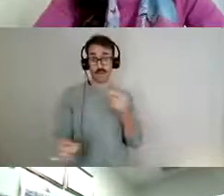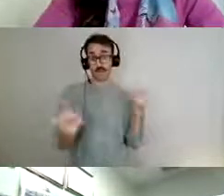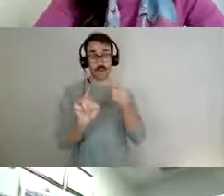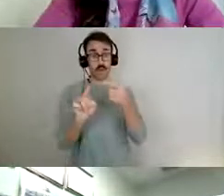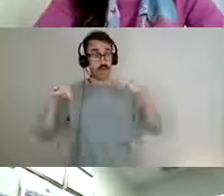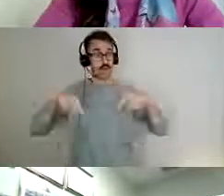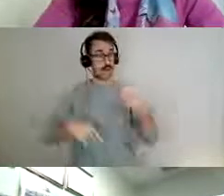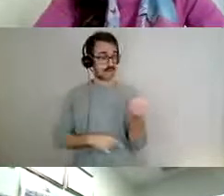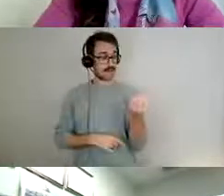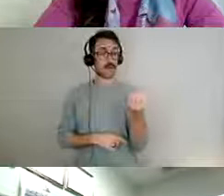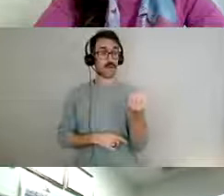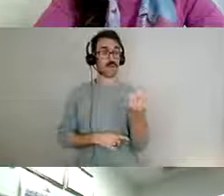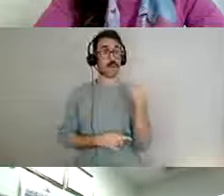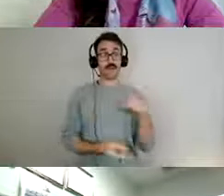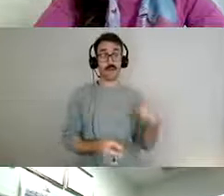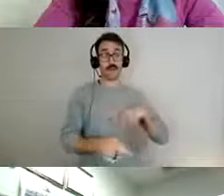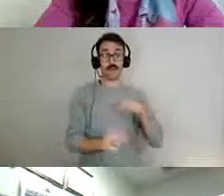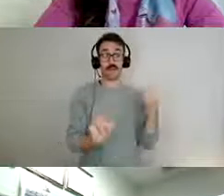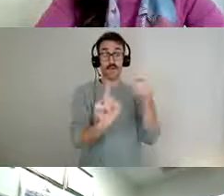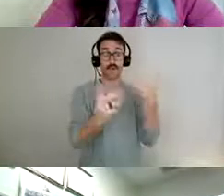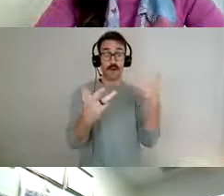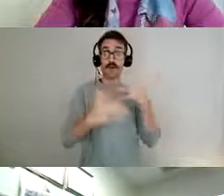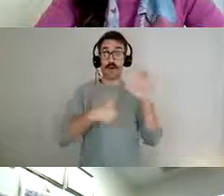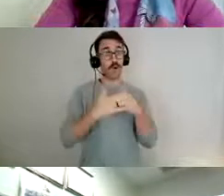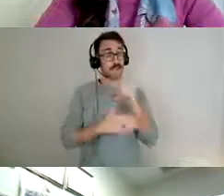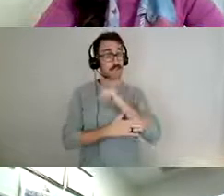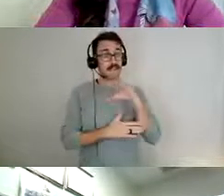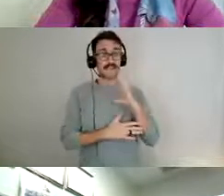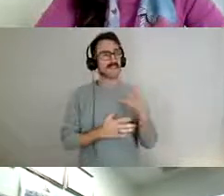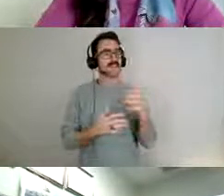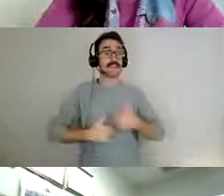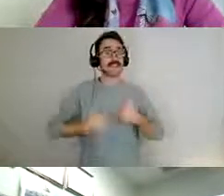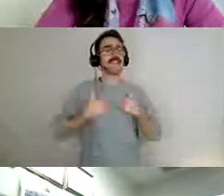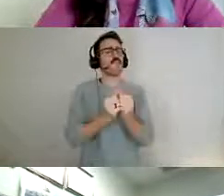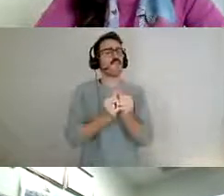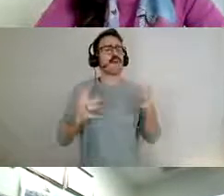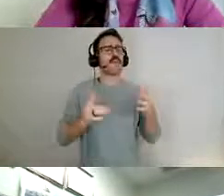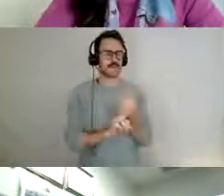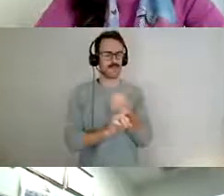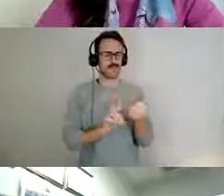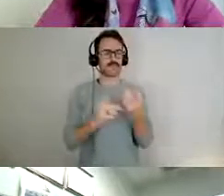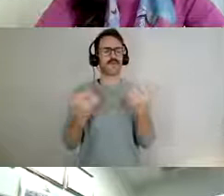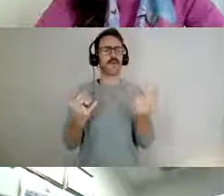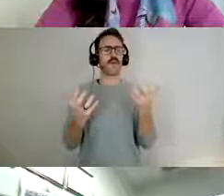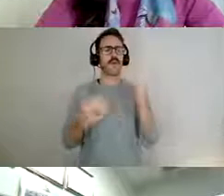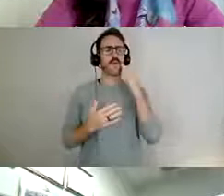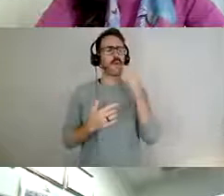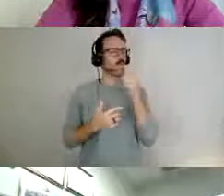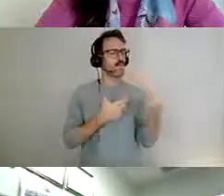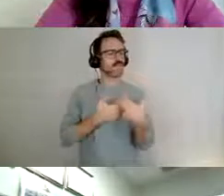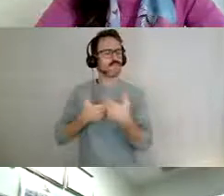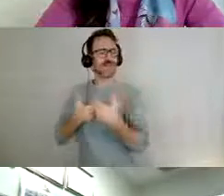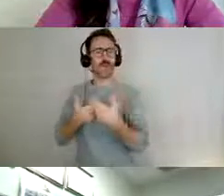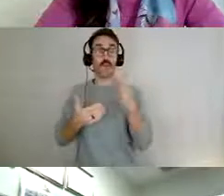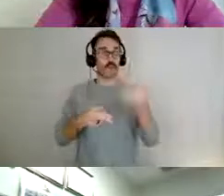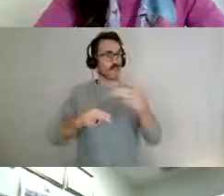where all seniors can live free from abuse. And I just want to get an idea for who is in the room. So I'm going to run a poll